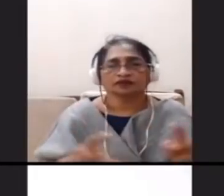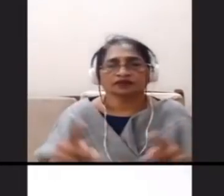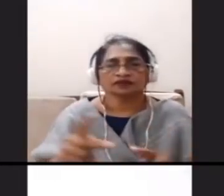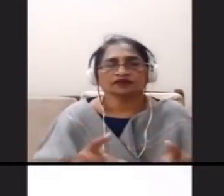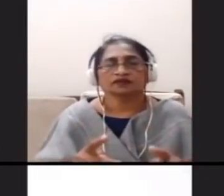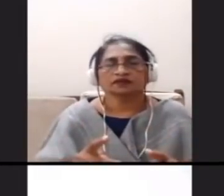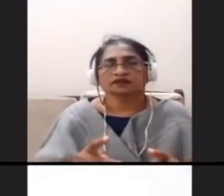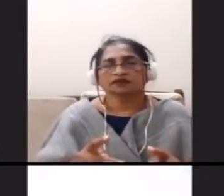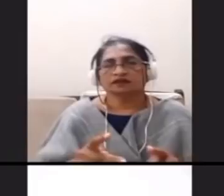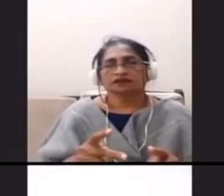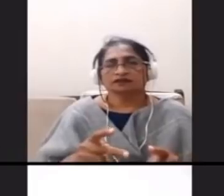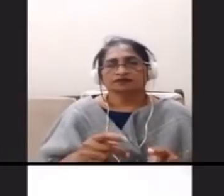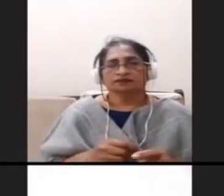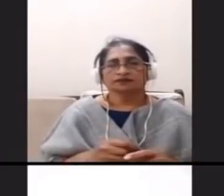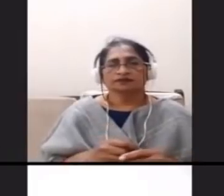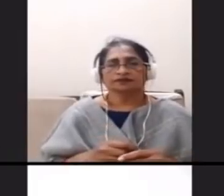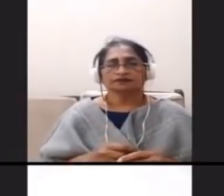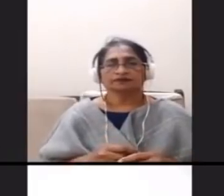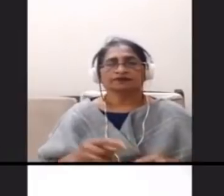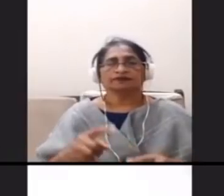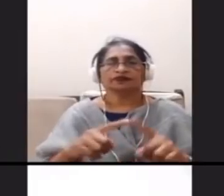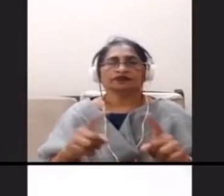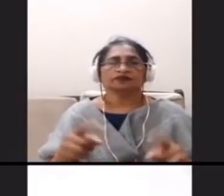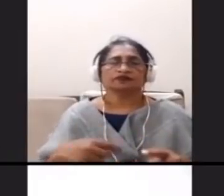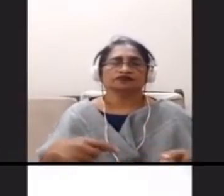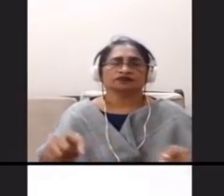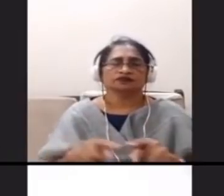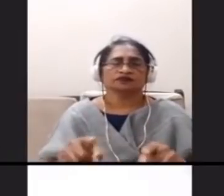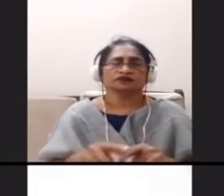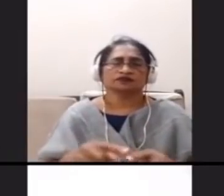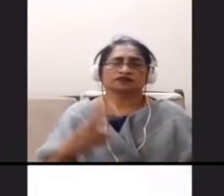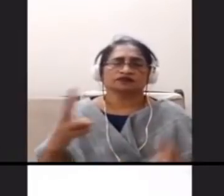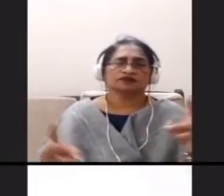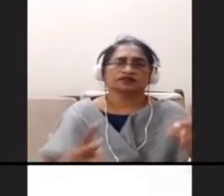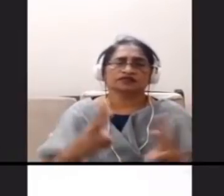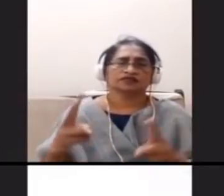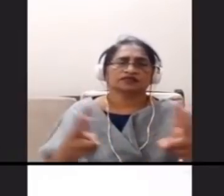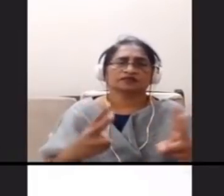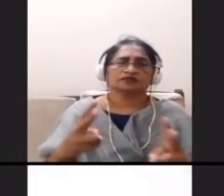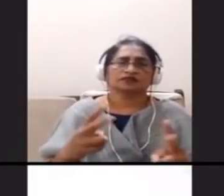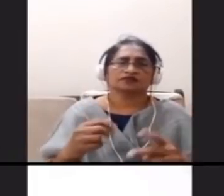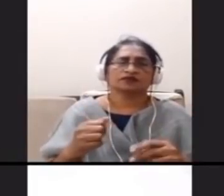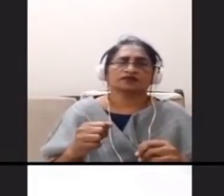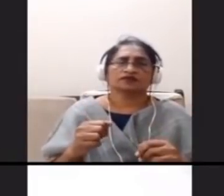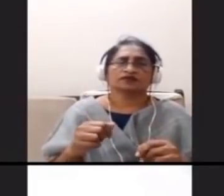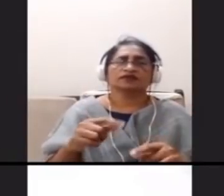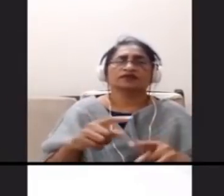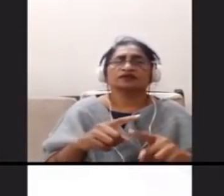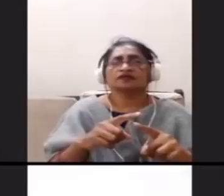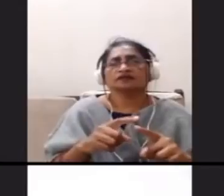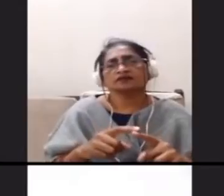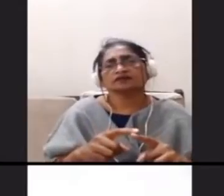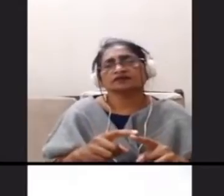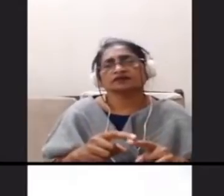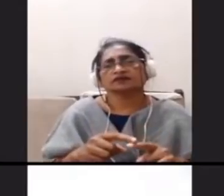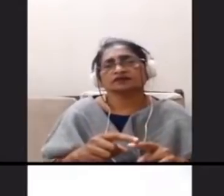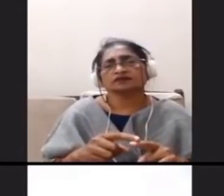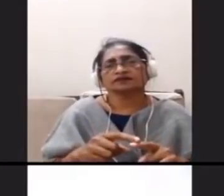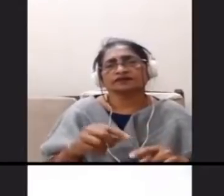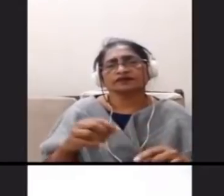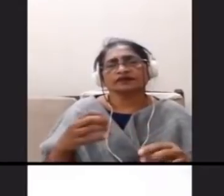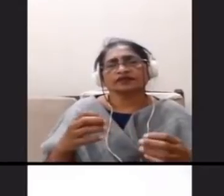albinism stands out. But then also, if it's about Isaac Mwaura and somebody on a wheelchair, what then is a correlation?